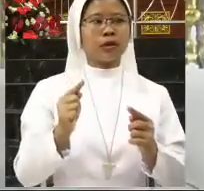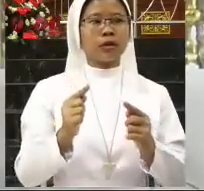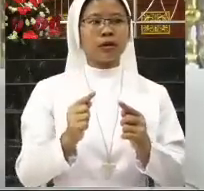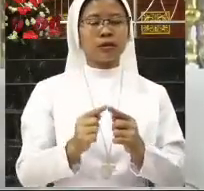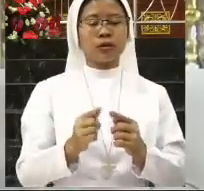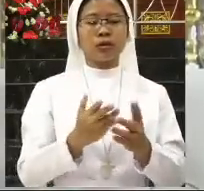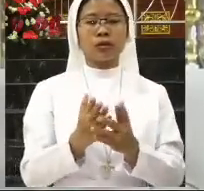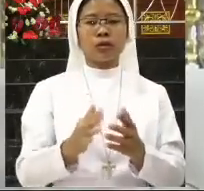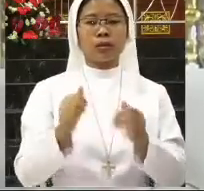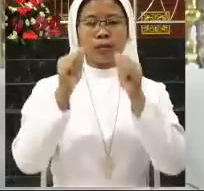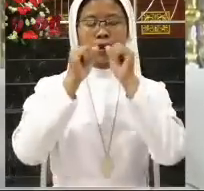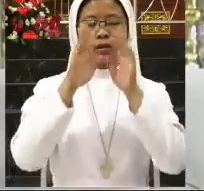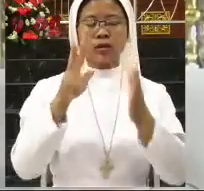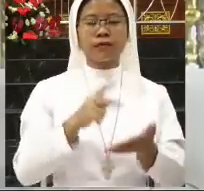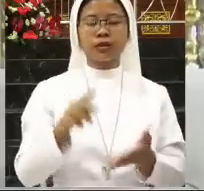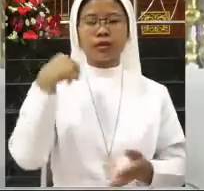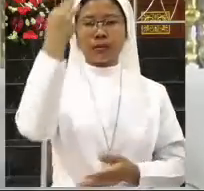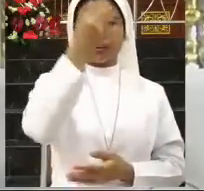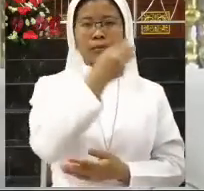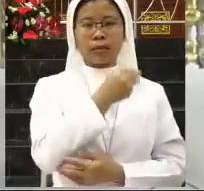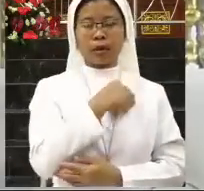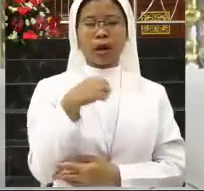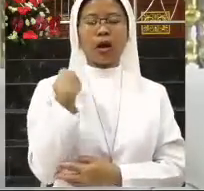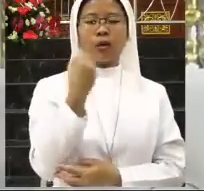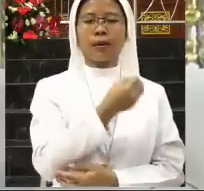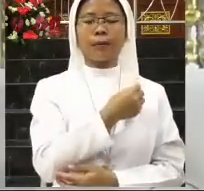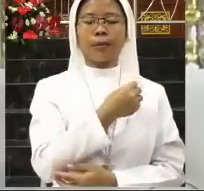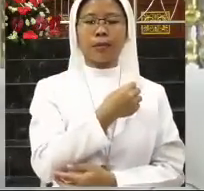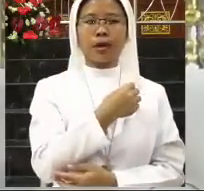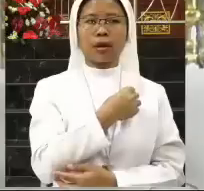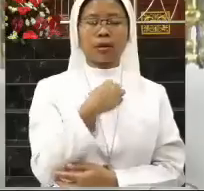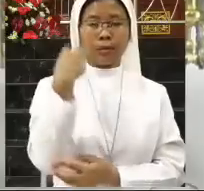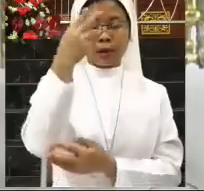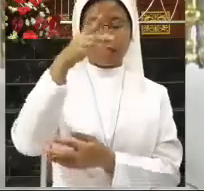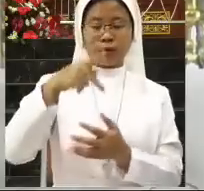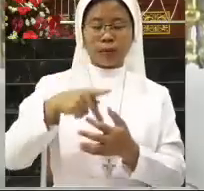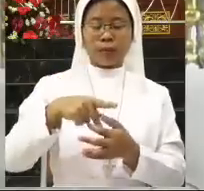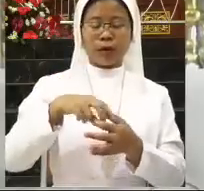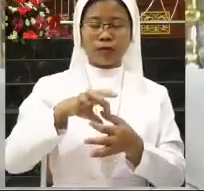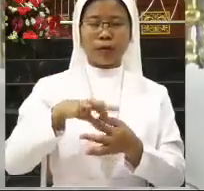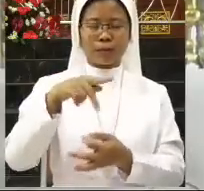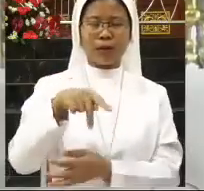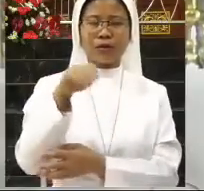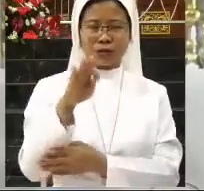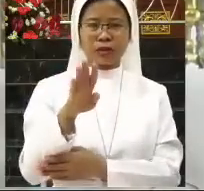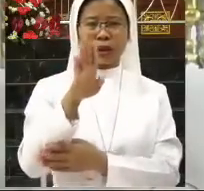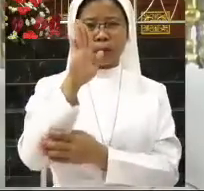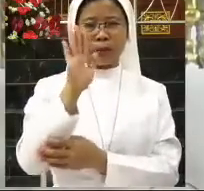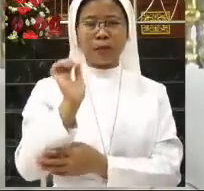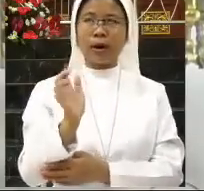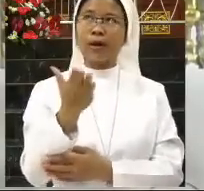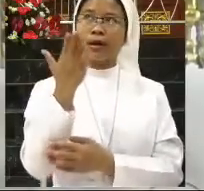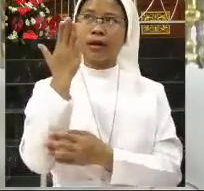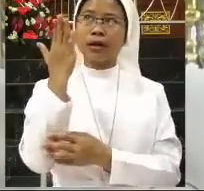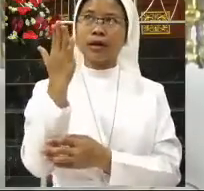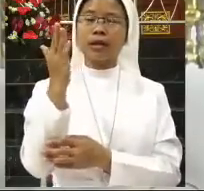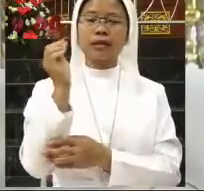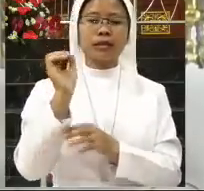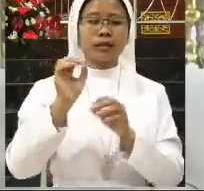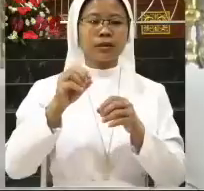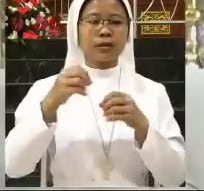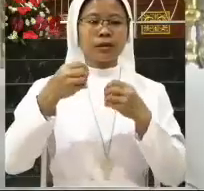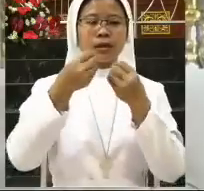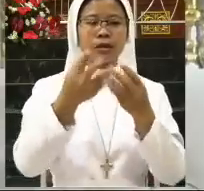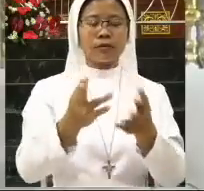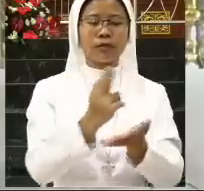the Blessed Ever Virgin Mary, Our Lady of Peñafrancia. For by the overshadowing of the